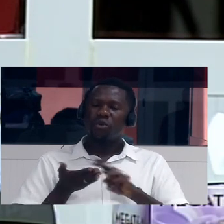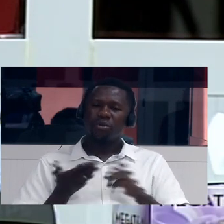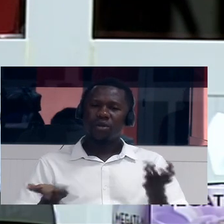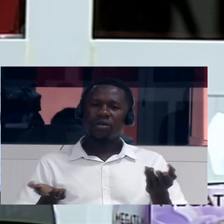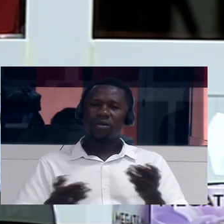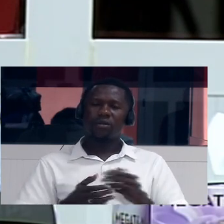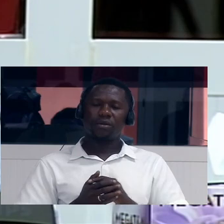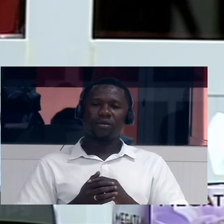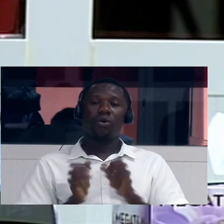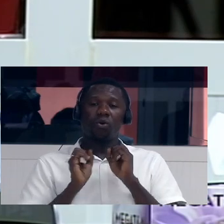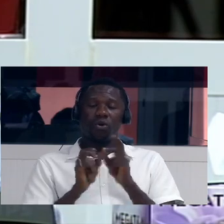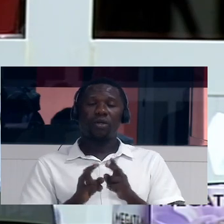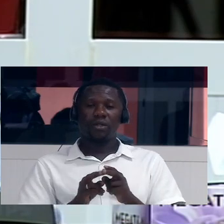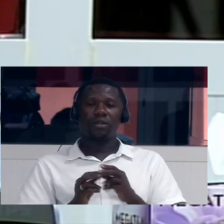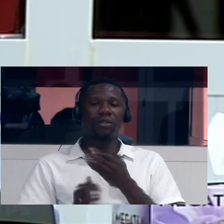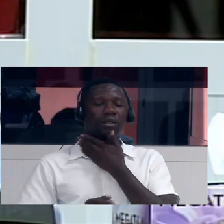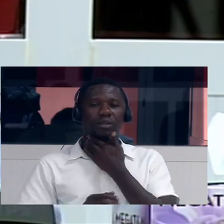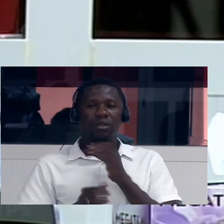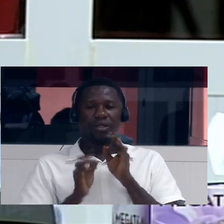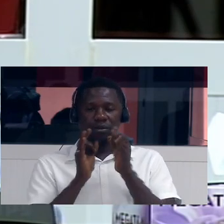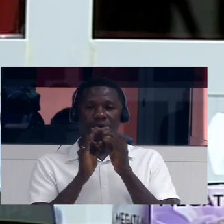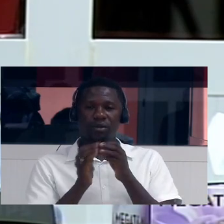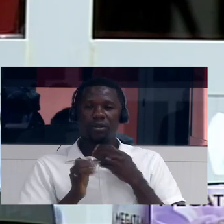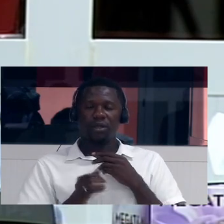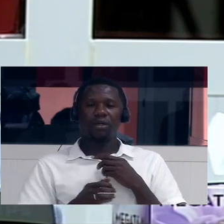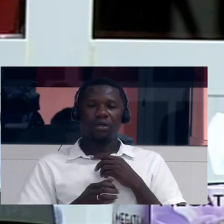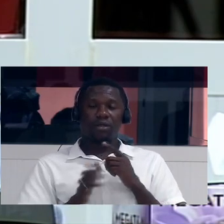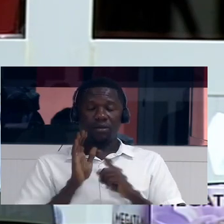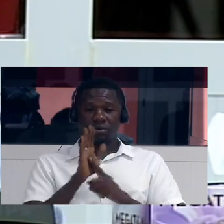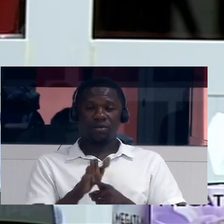The simplest I can recall is the question of people being sacked from their jobs.